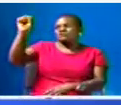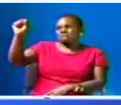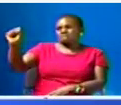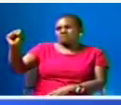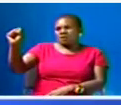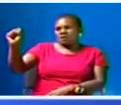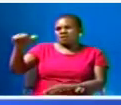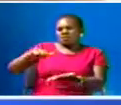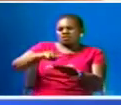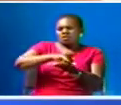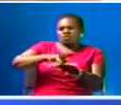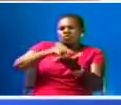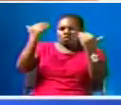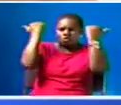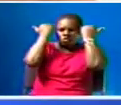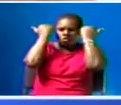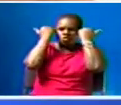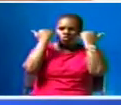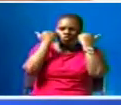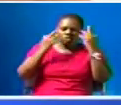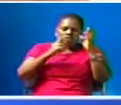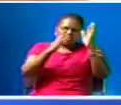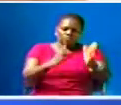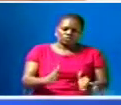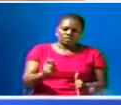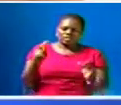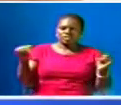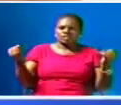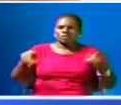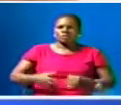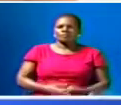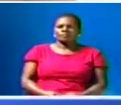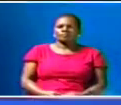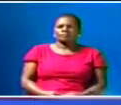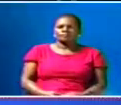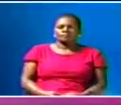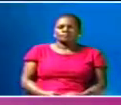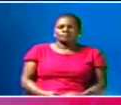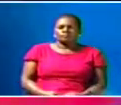by a New York court. Grace Kuria, KTN News.